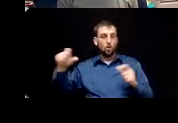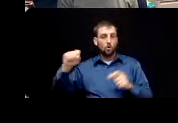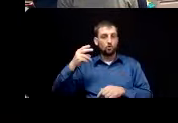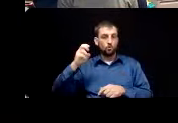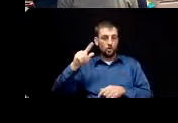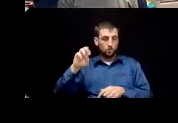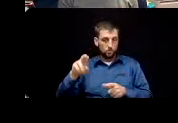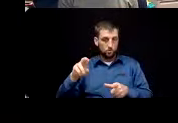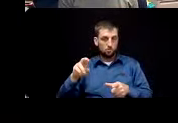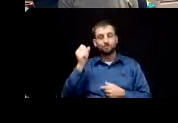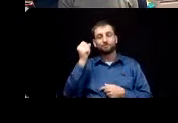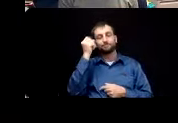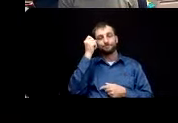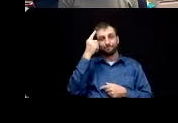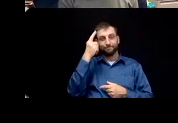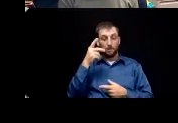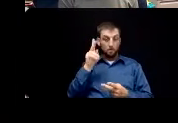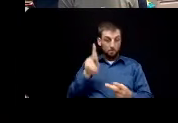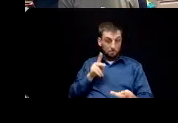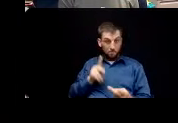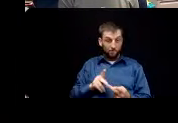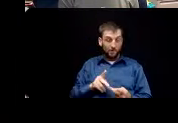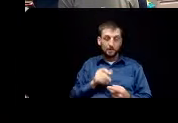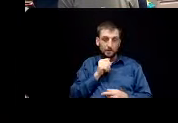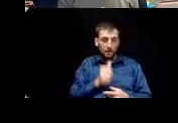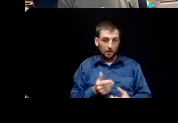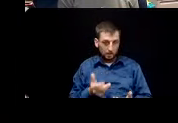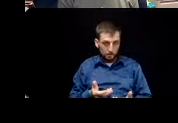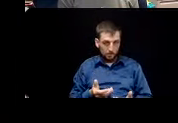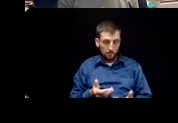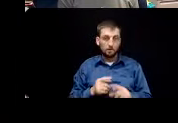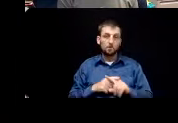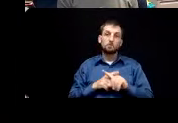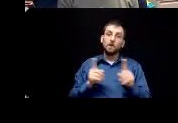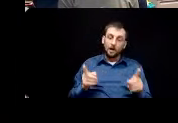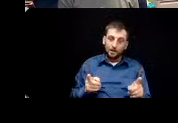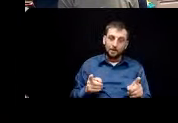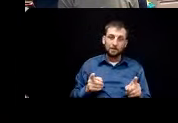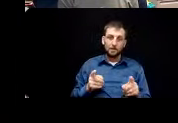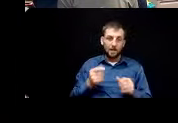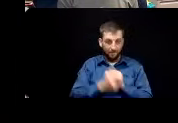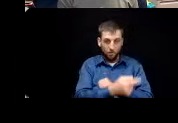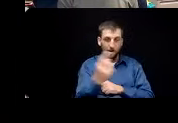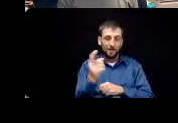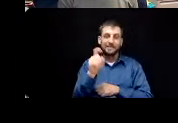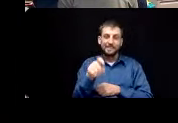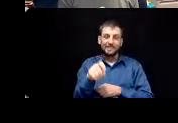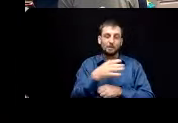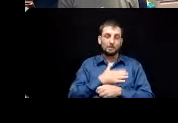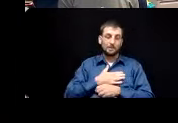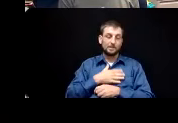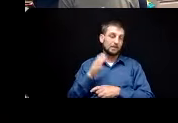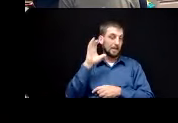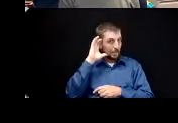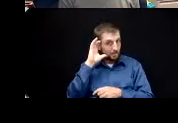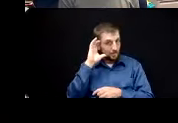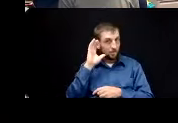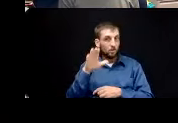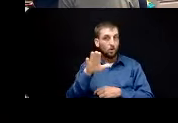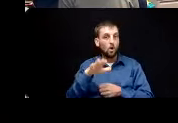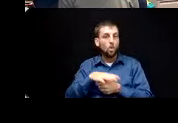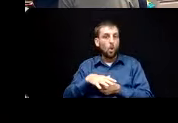not going to be a perfect situation, but we really need everybody to pay attention to local officials. And if it's going to